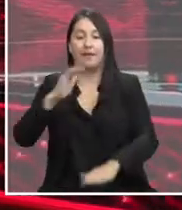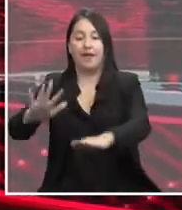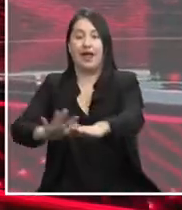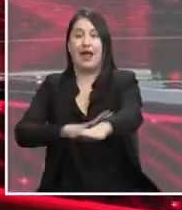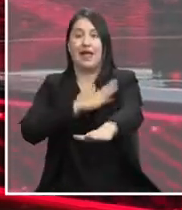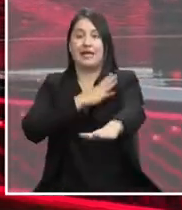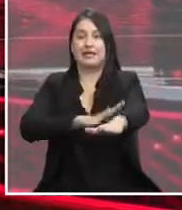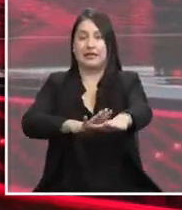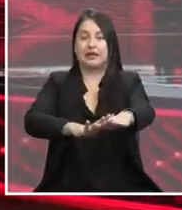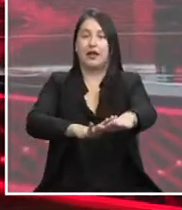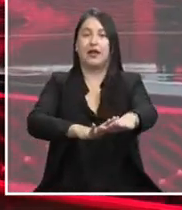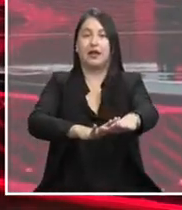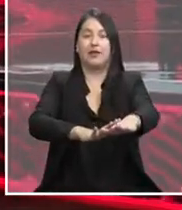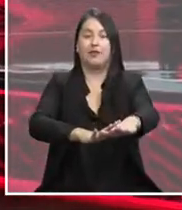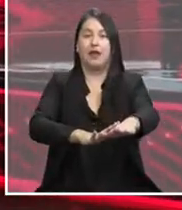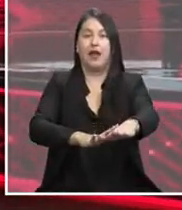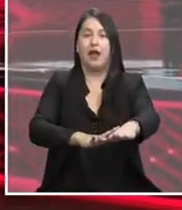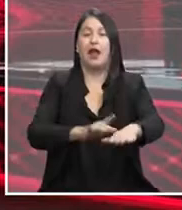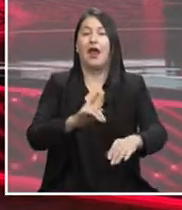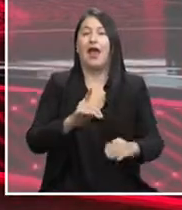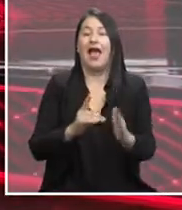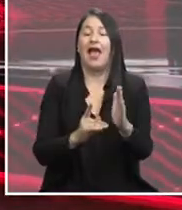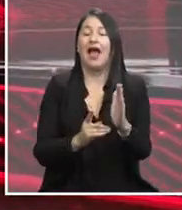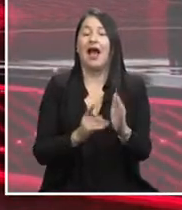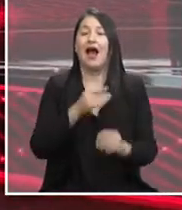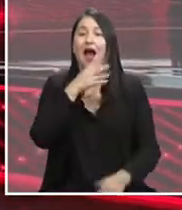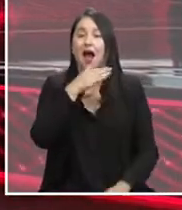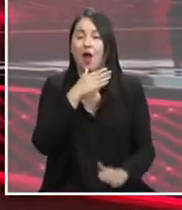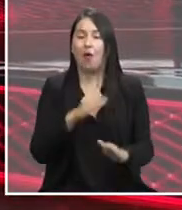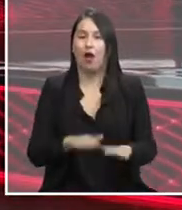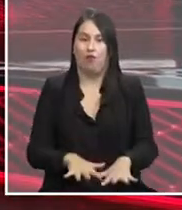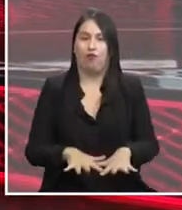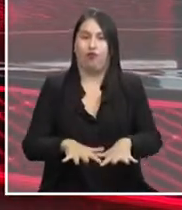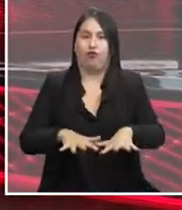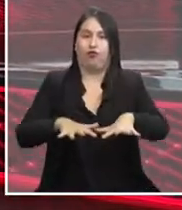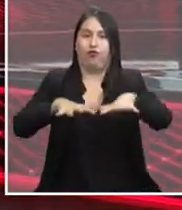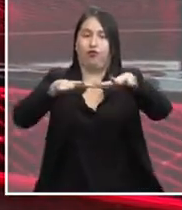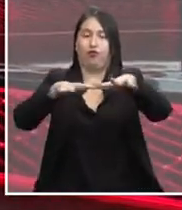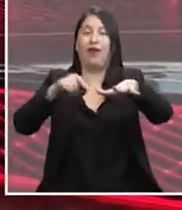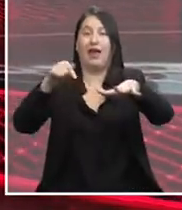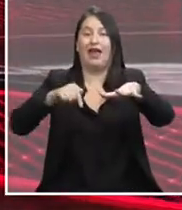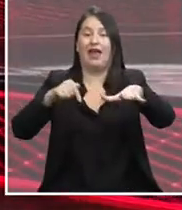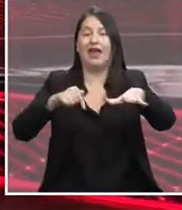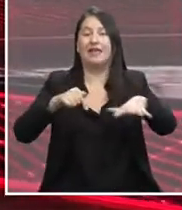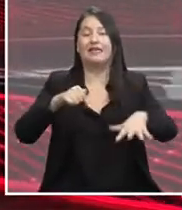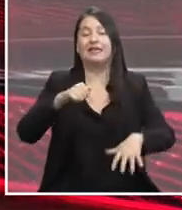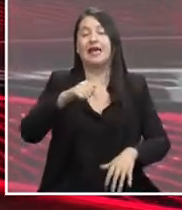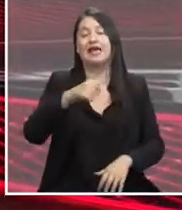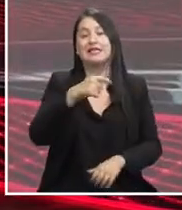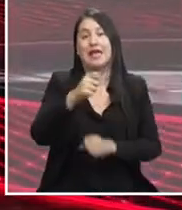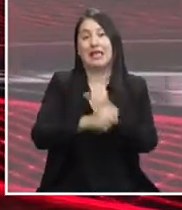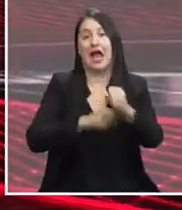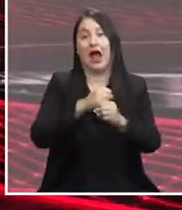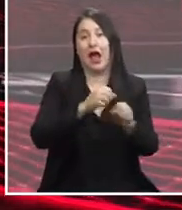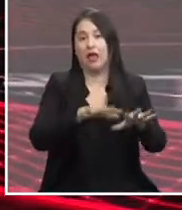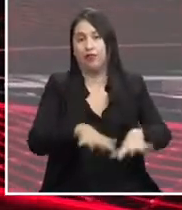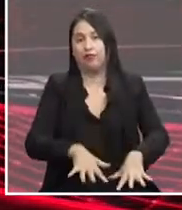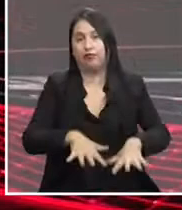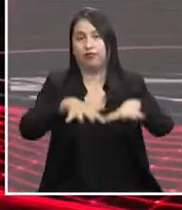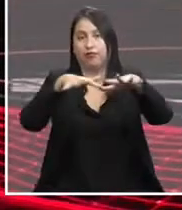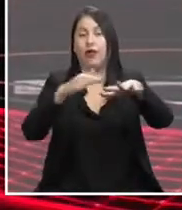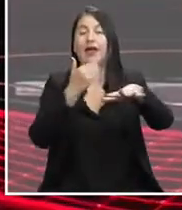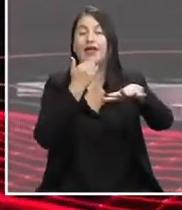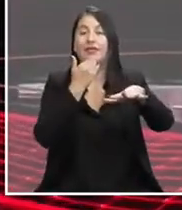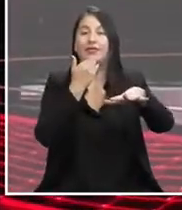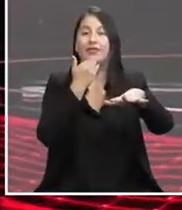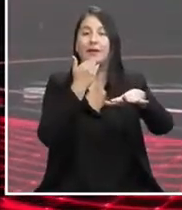will amplify permafrost thawing and the melting of glaciers and ice sheets. And in cities, heating will be